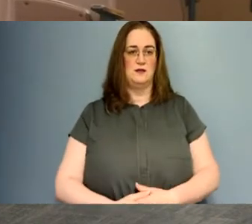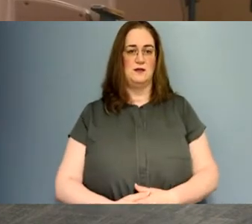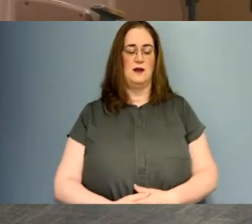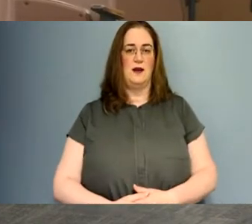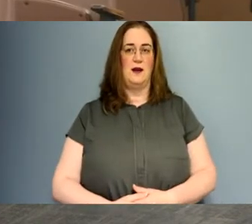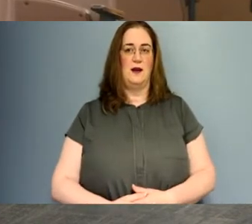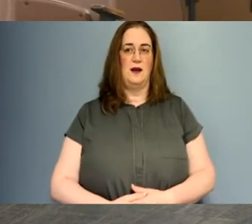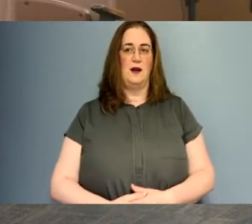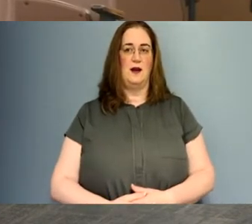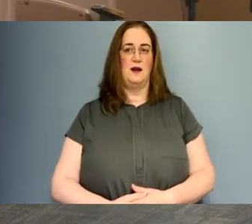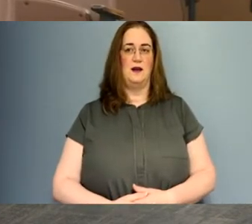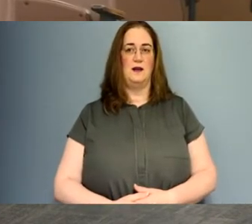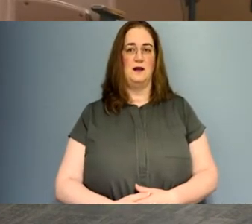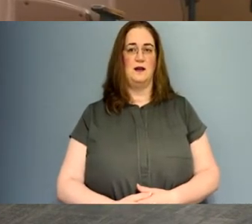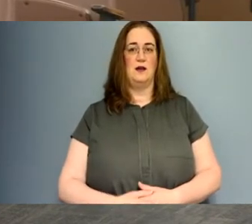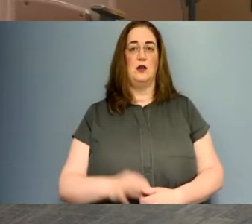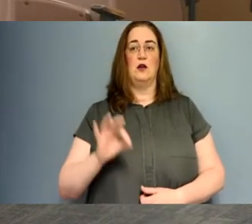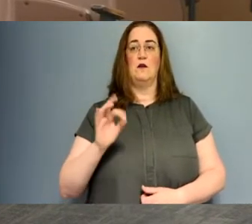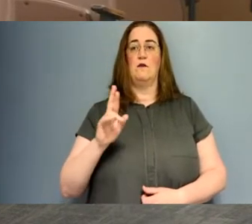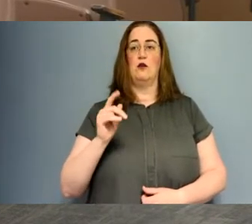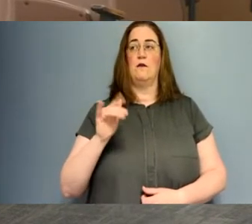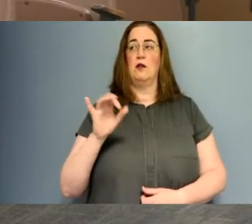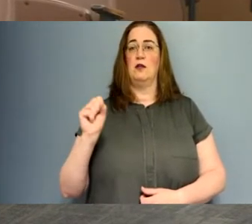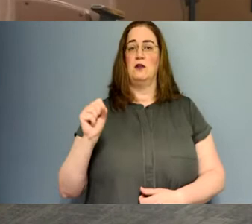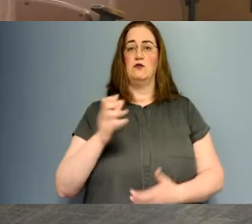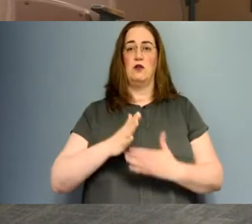And frivolous right to knows are very costly.